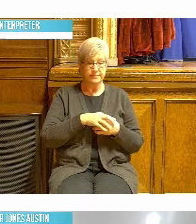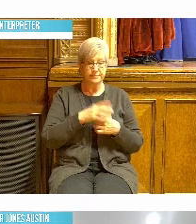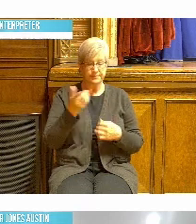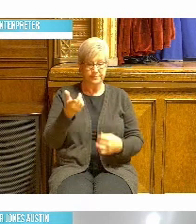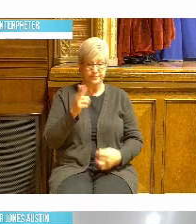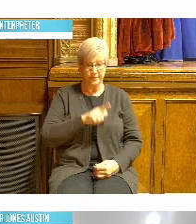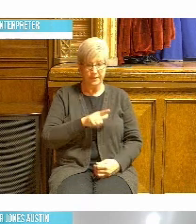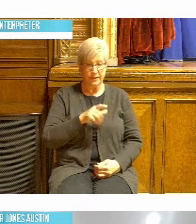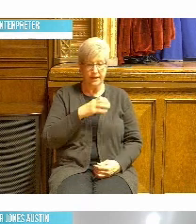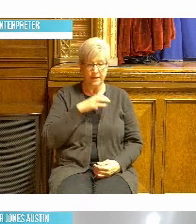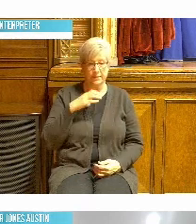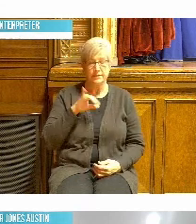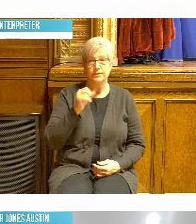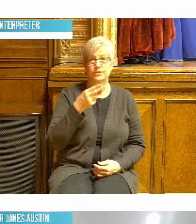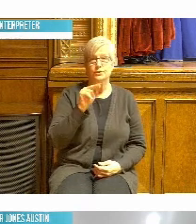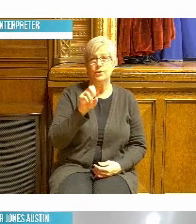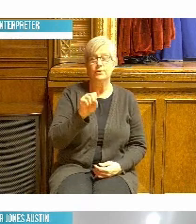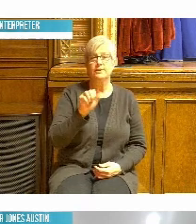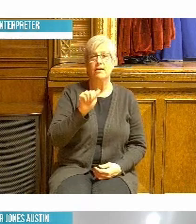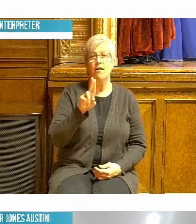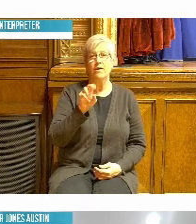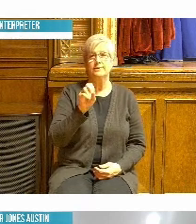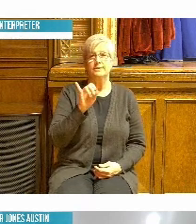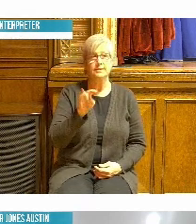we'll have Commissioner Jones Austin.